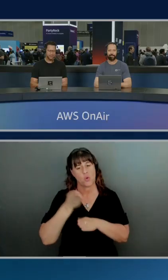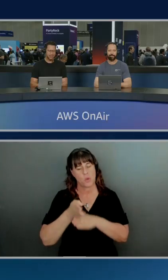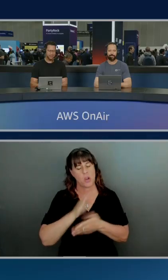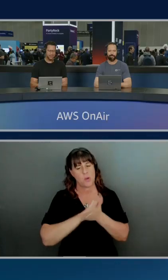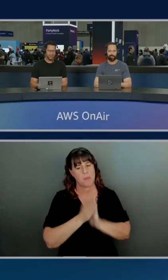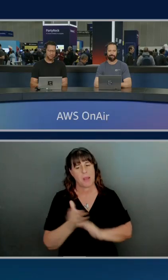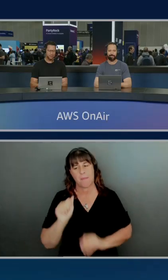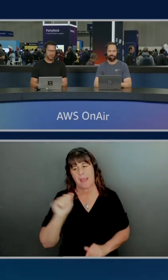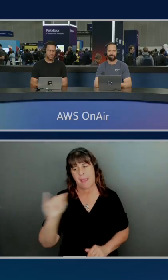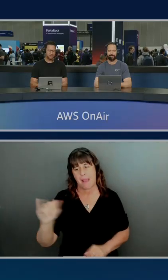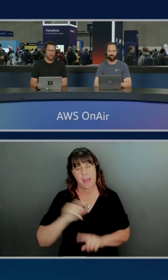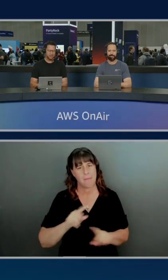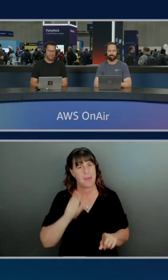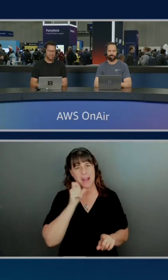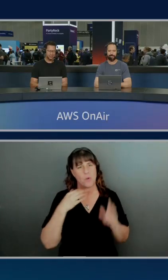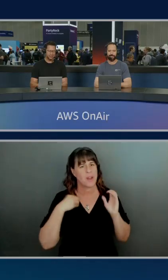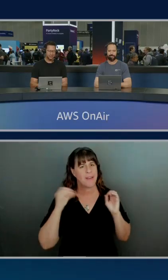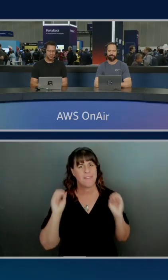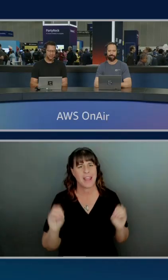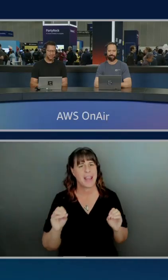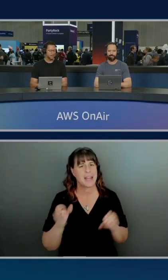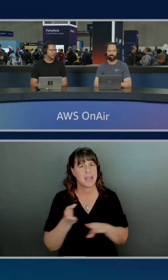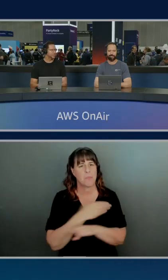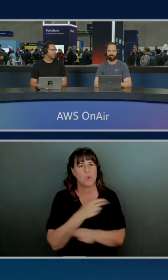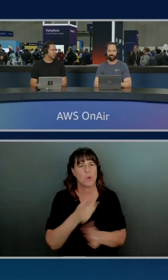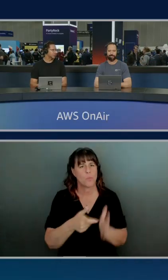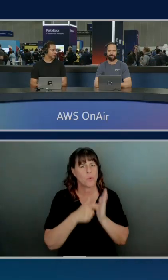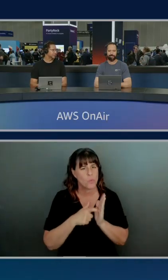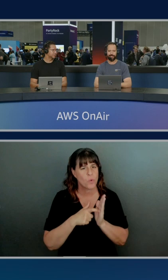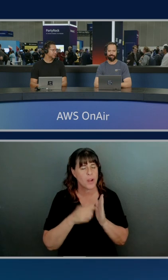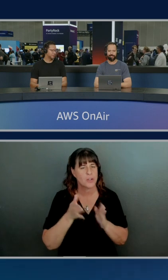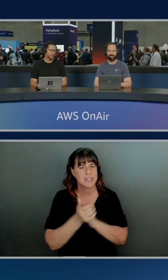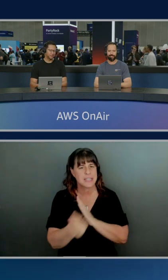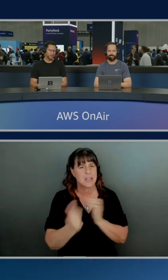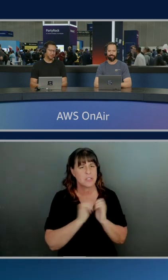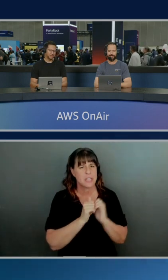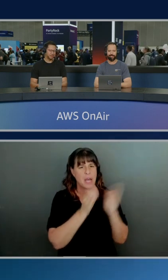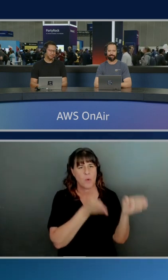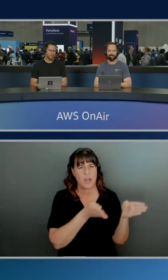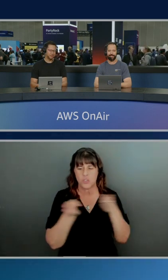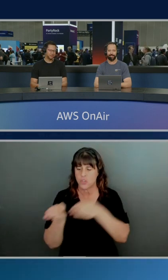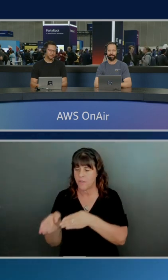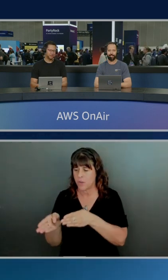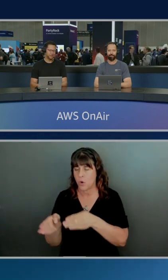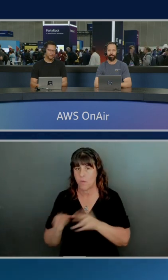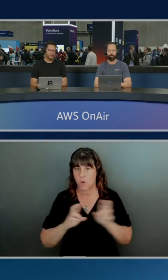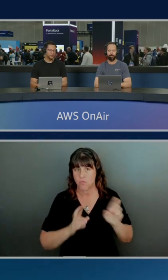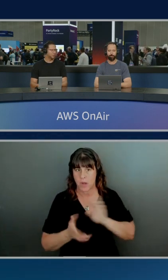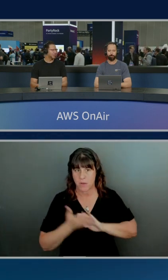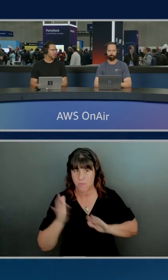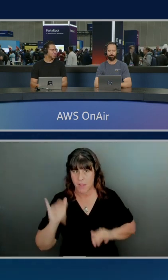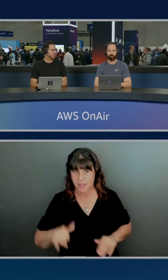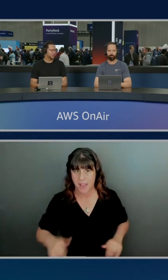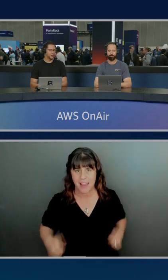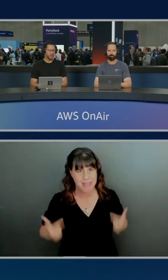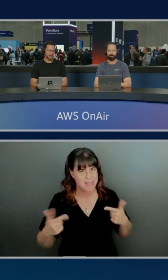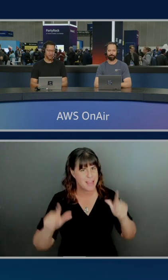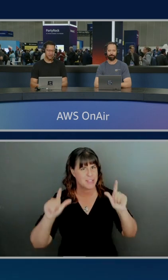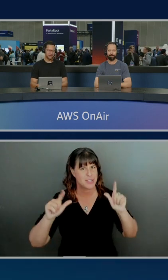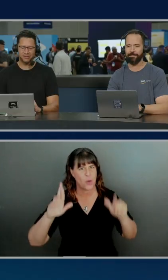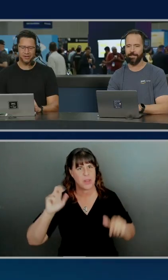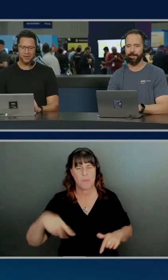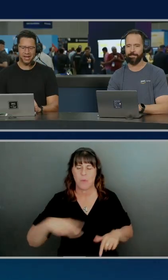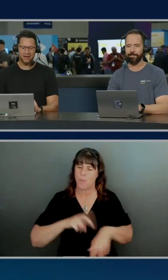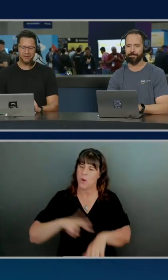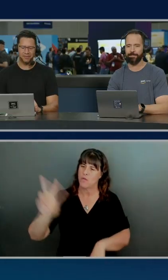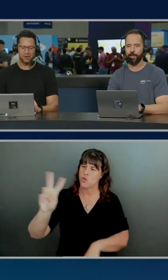I don't have any of the requisite skills. How do I shift over? Ready to run it? Let's go. Let it rip. We got the 2-minute warning